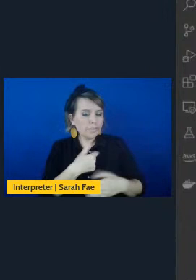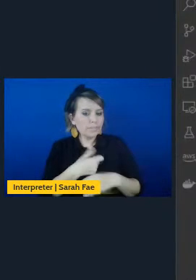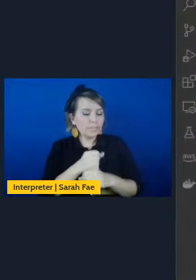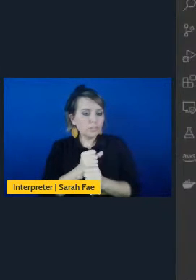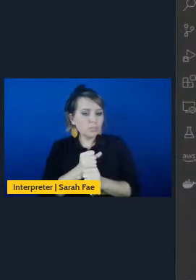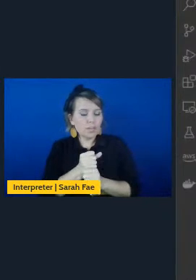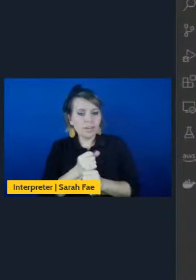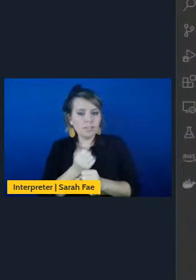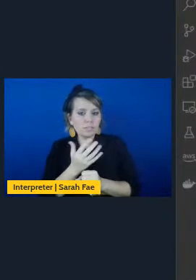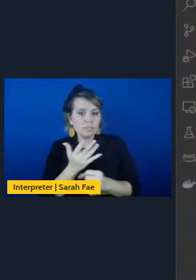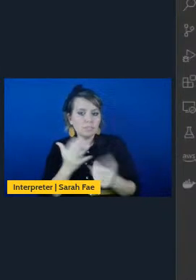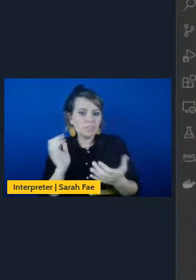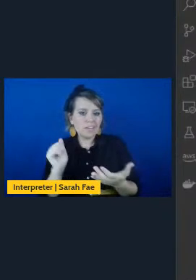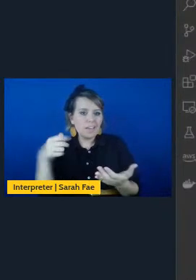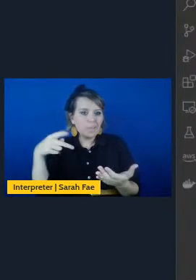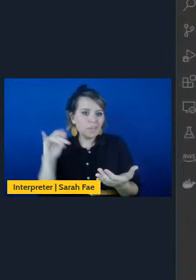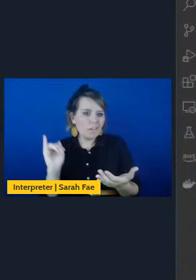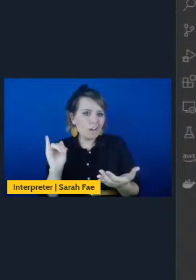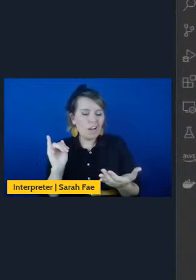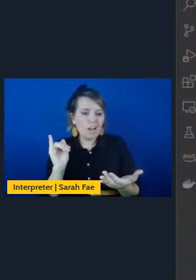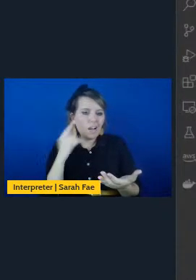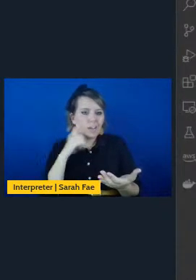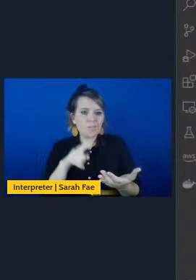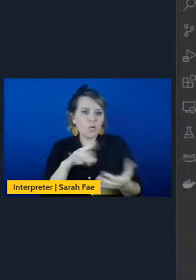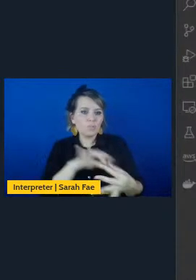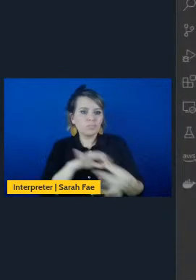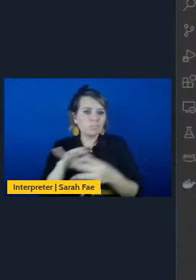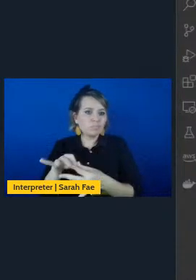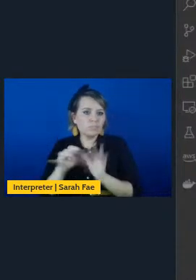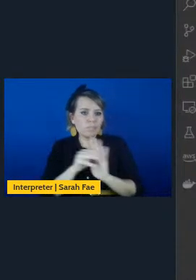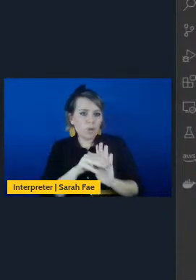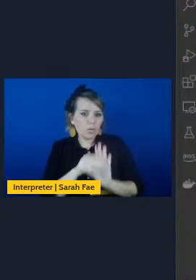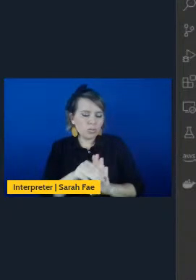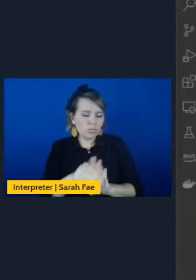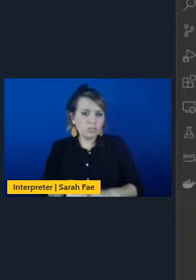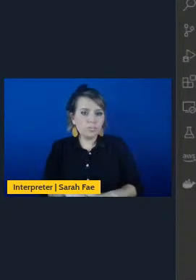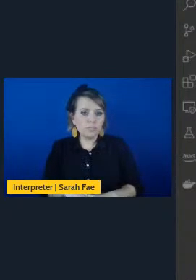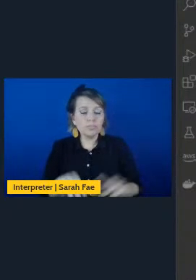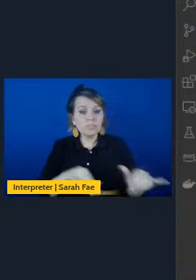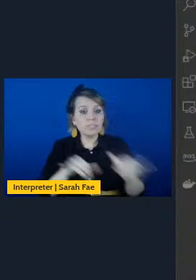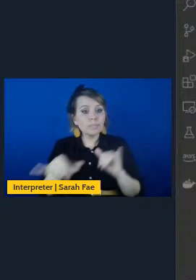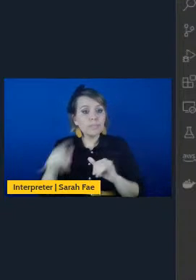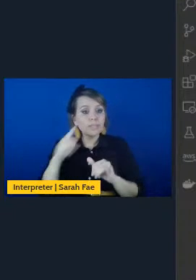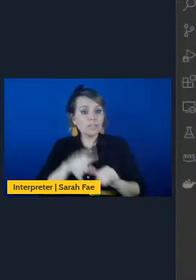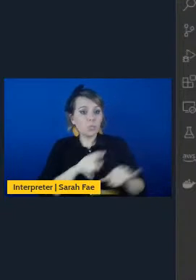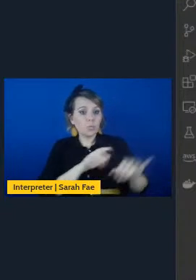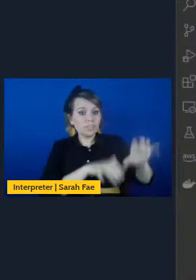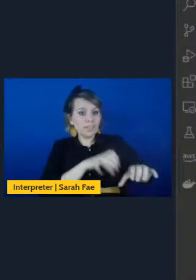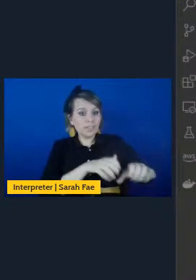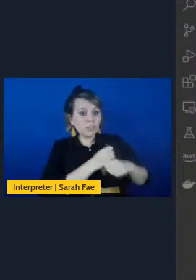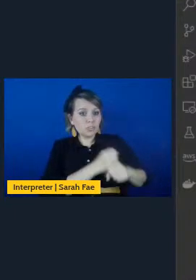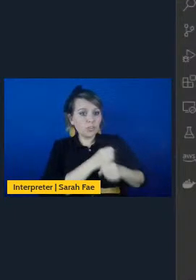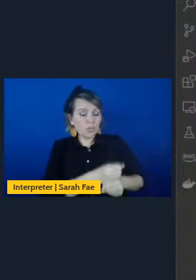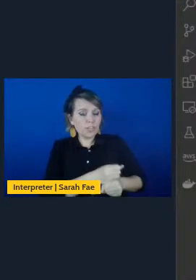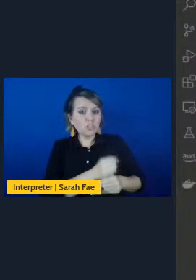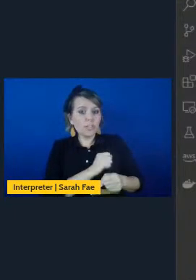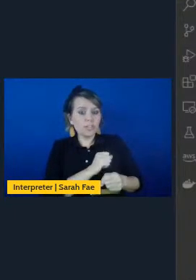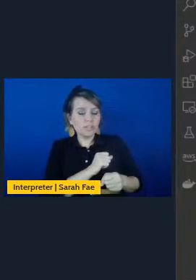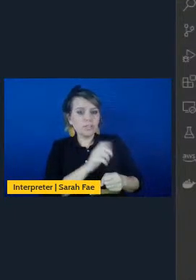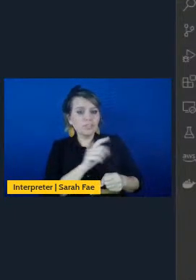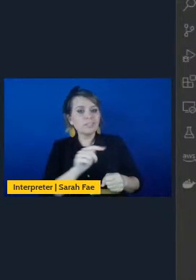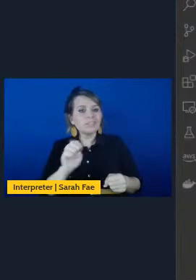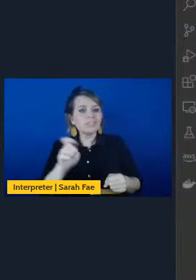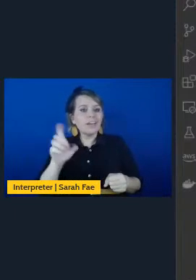those serverless API to call those models. Similarly, for the text generation as well, which is text to